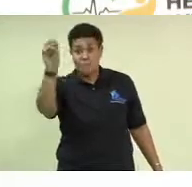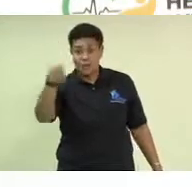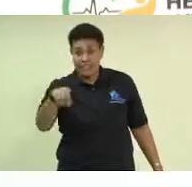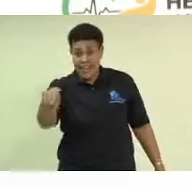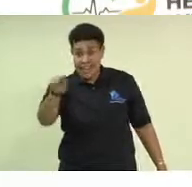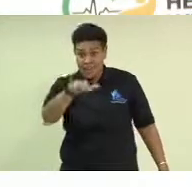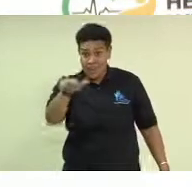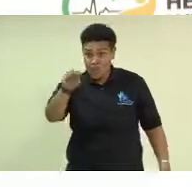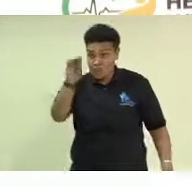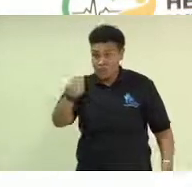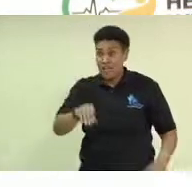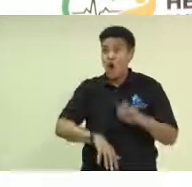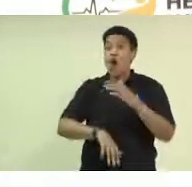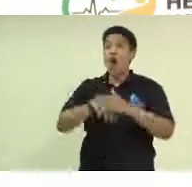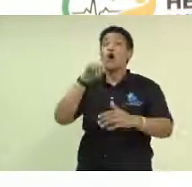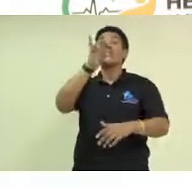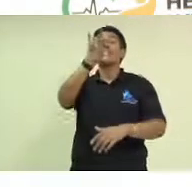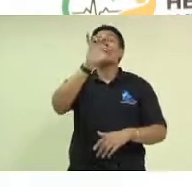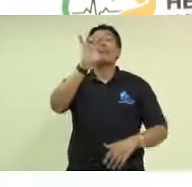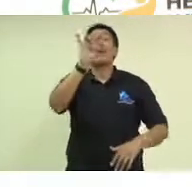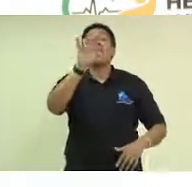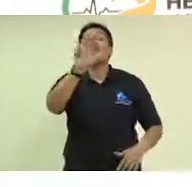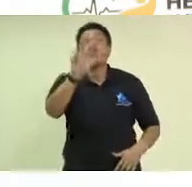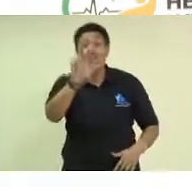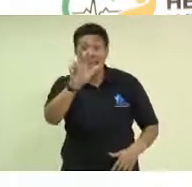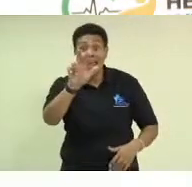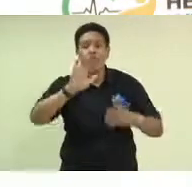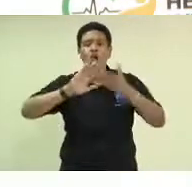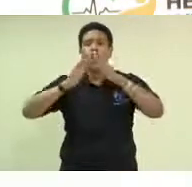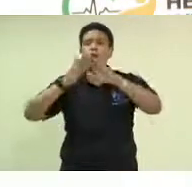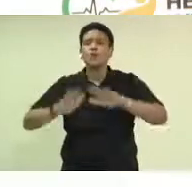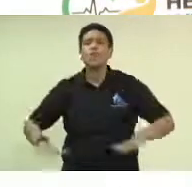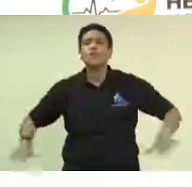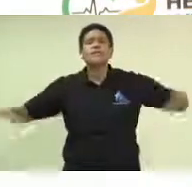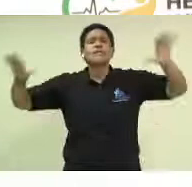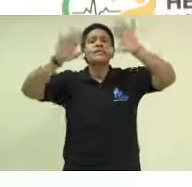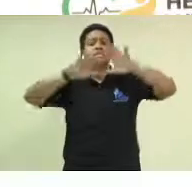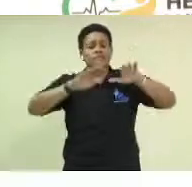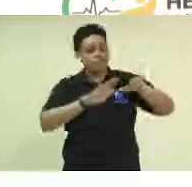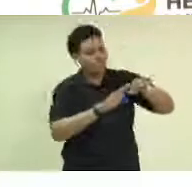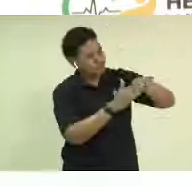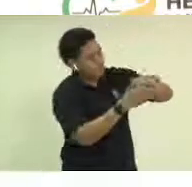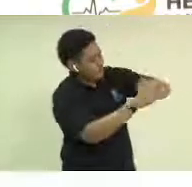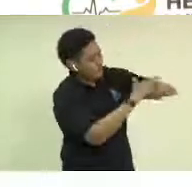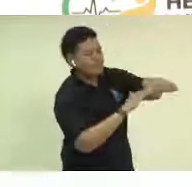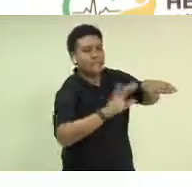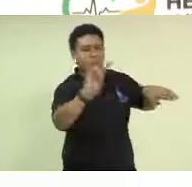33% of our 783 communities, as defined by Statin,